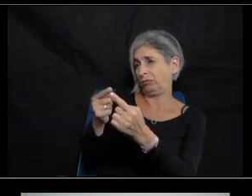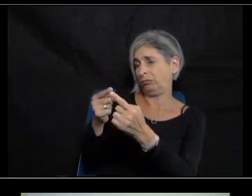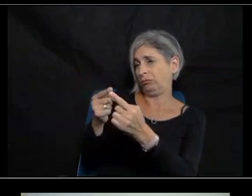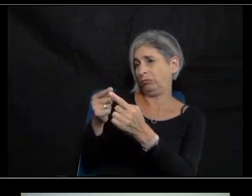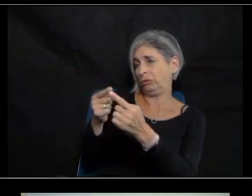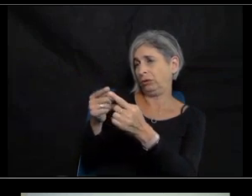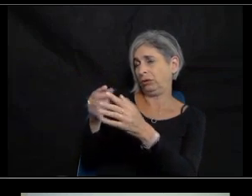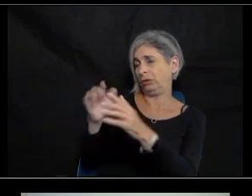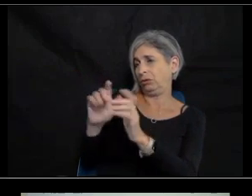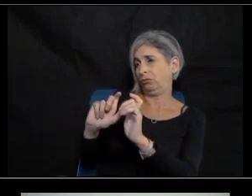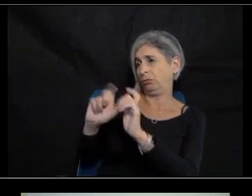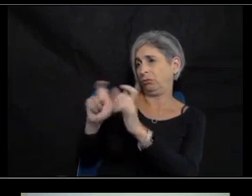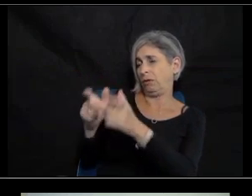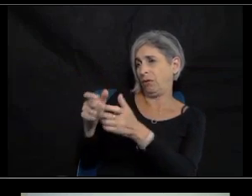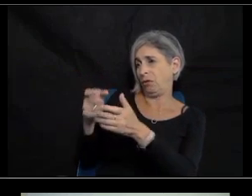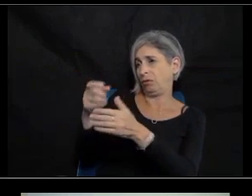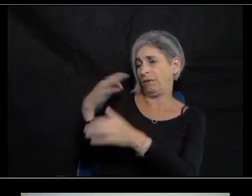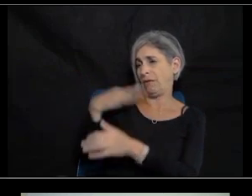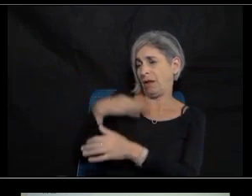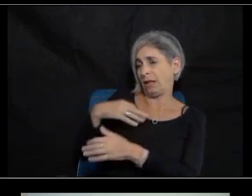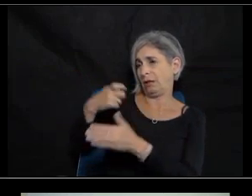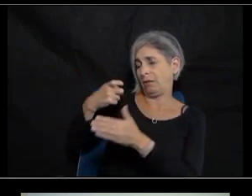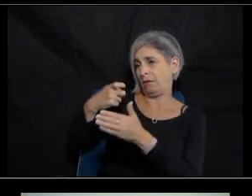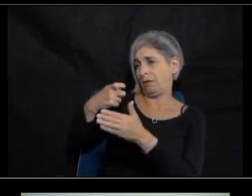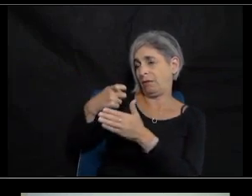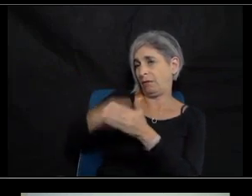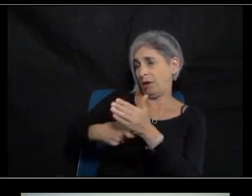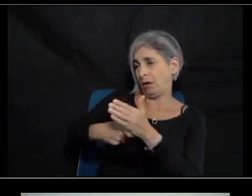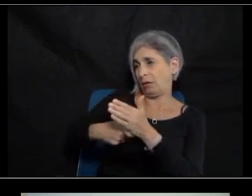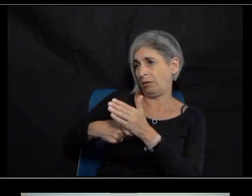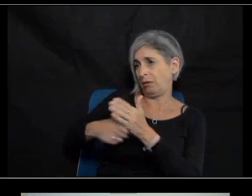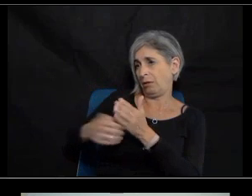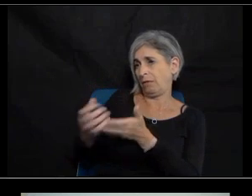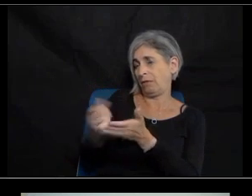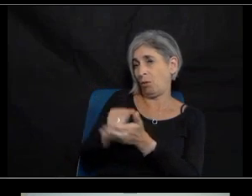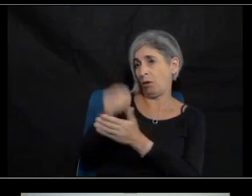voluntary funds for the tree fund? Is that the intention?